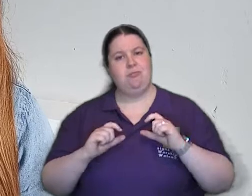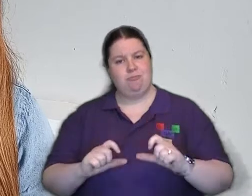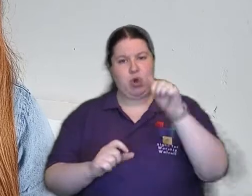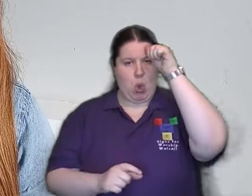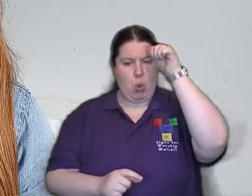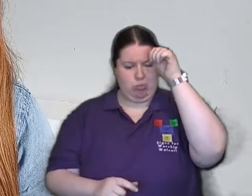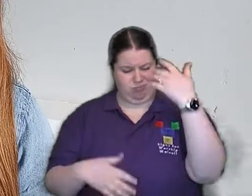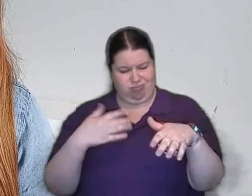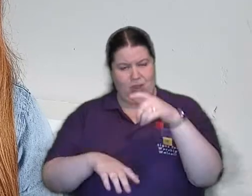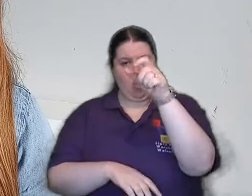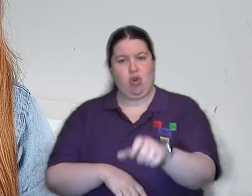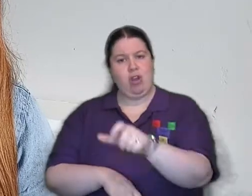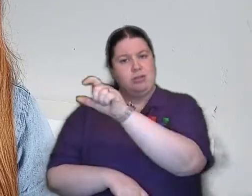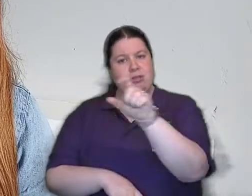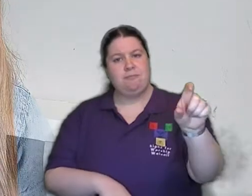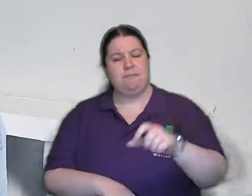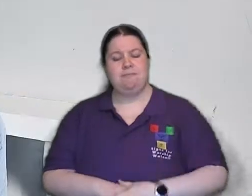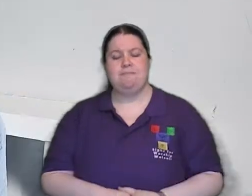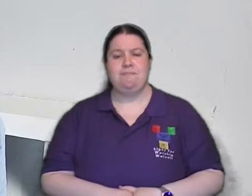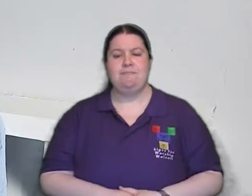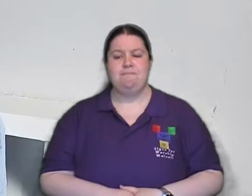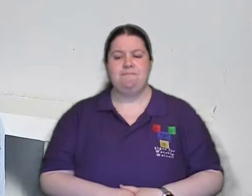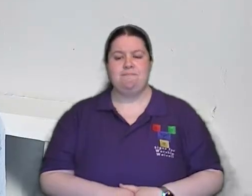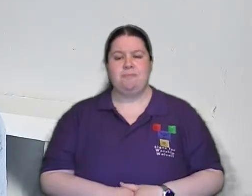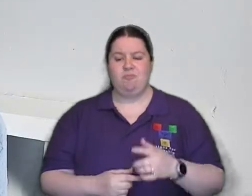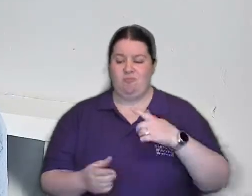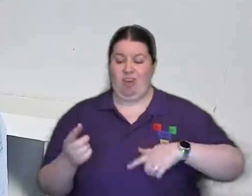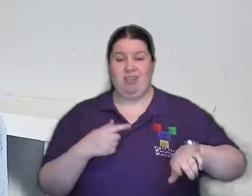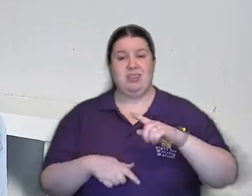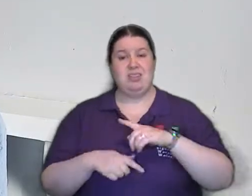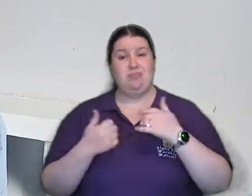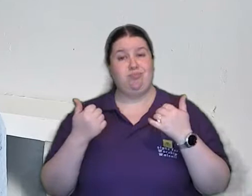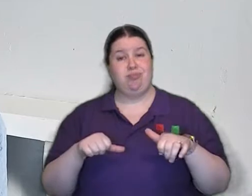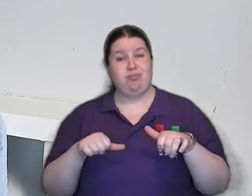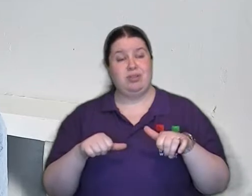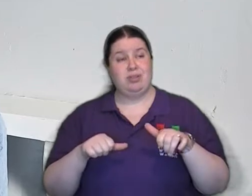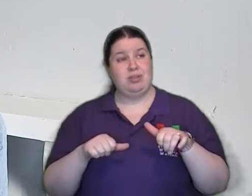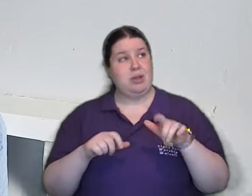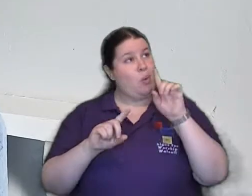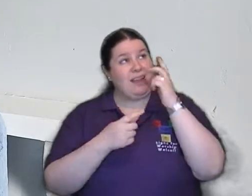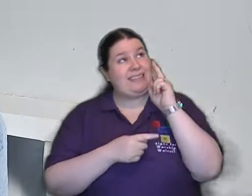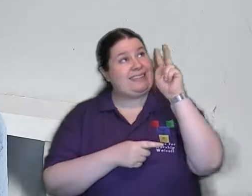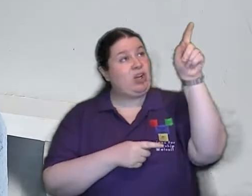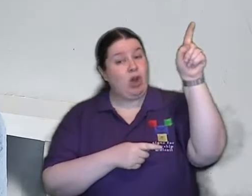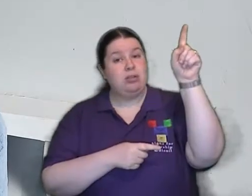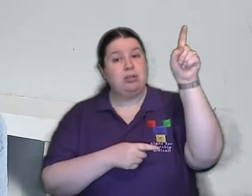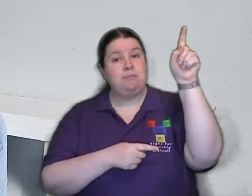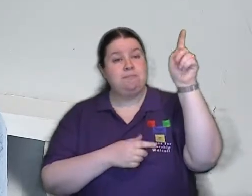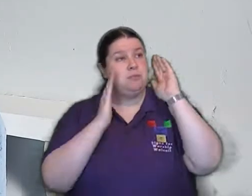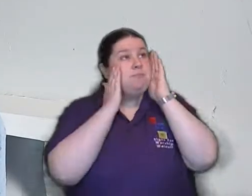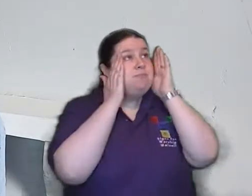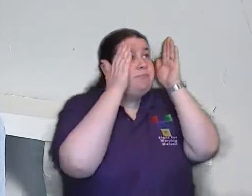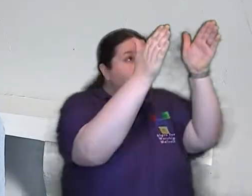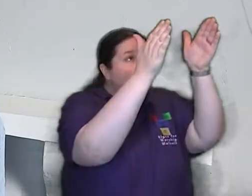the strength to endure the cross. The final way that we will persevere is, though we cannot